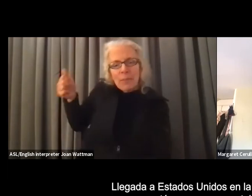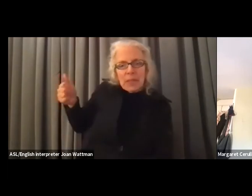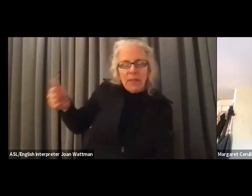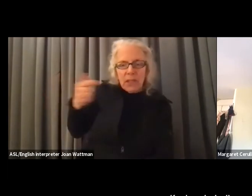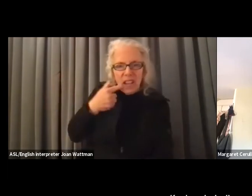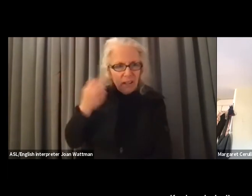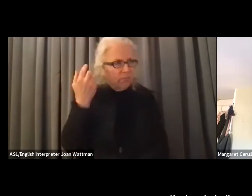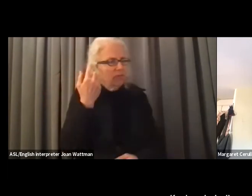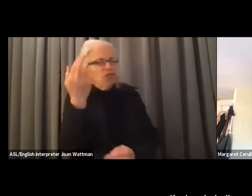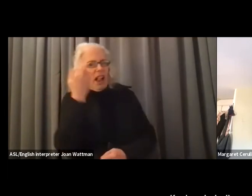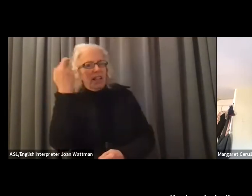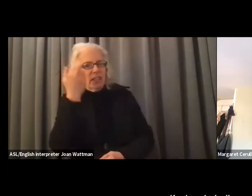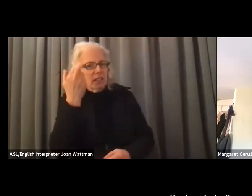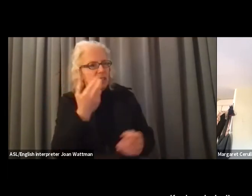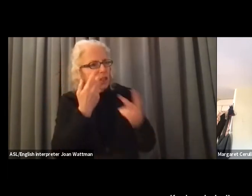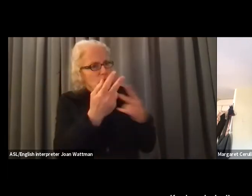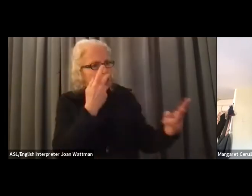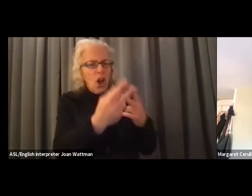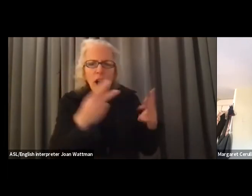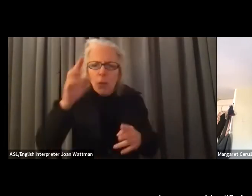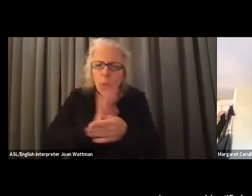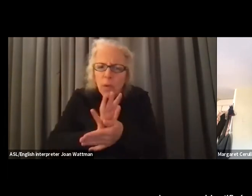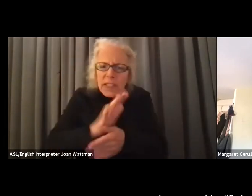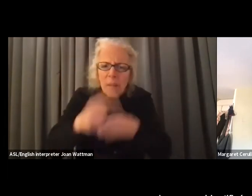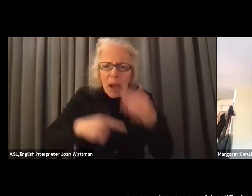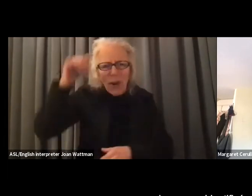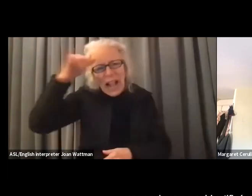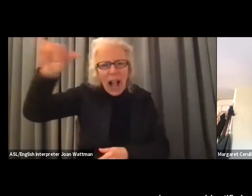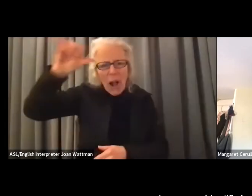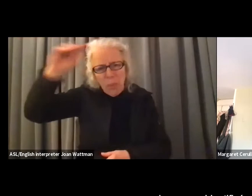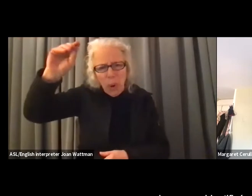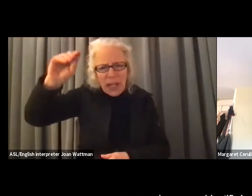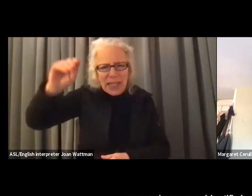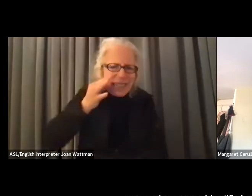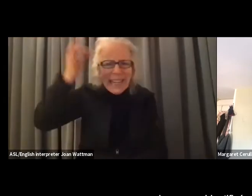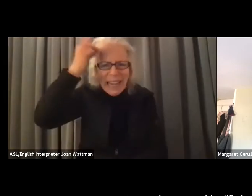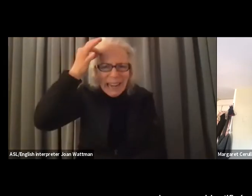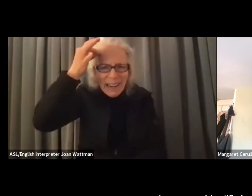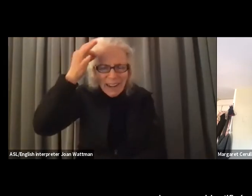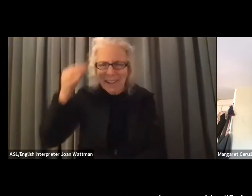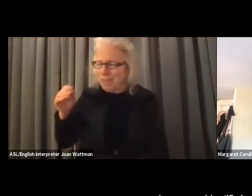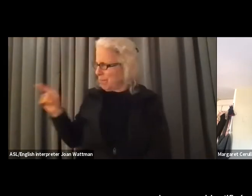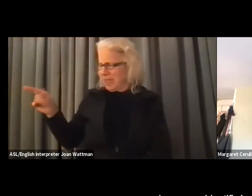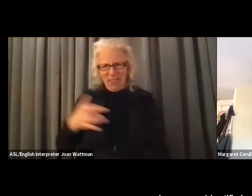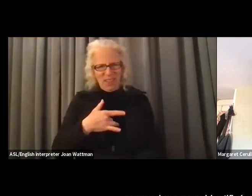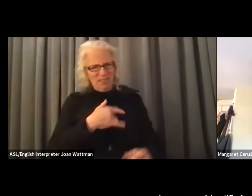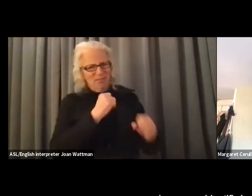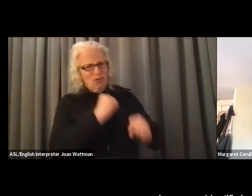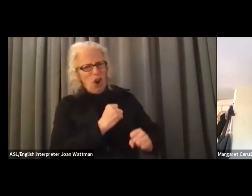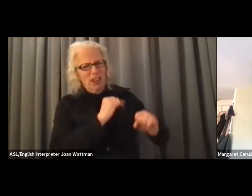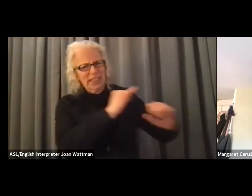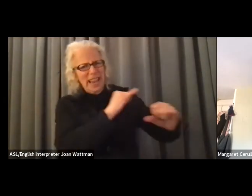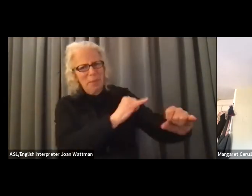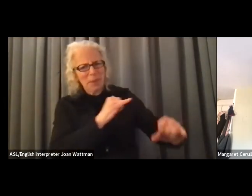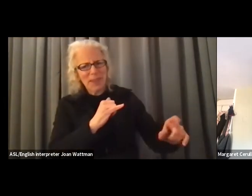inundated by cowboy and Indian movies. And he found himself always identifying with the